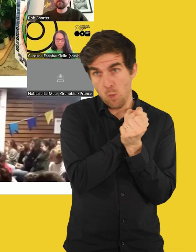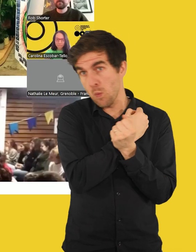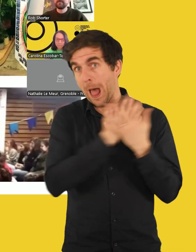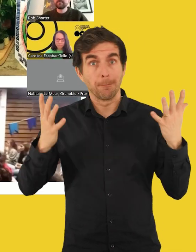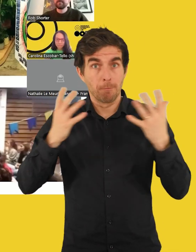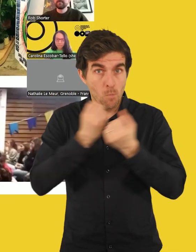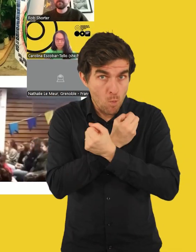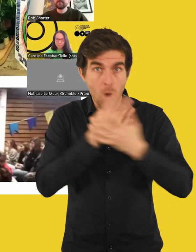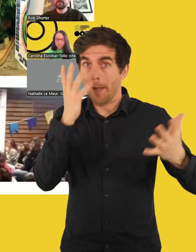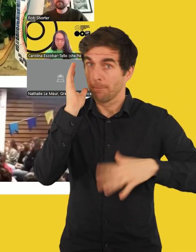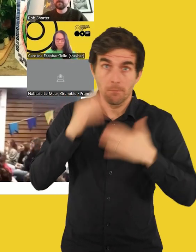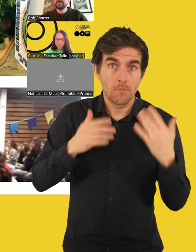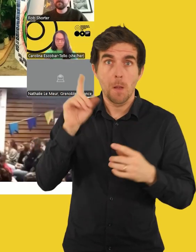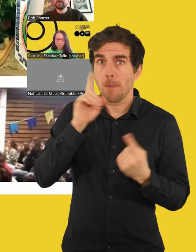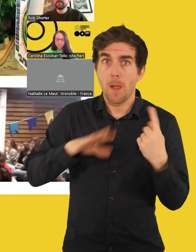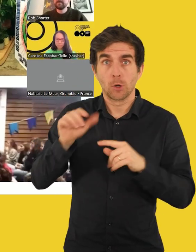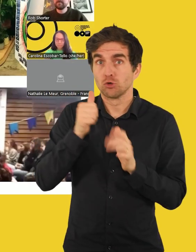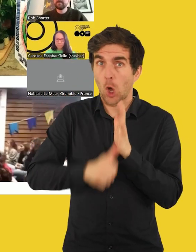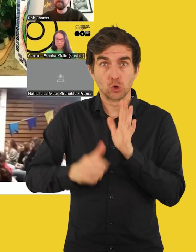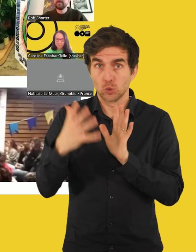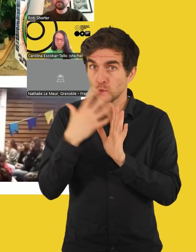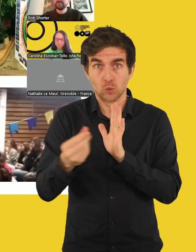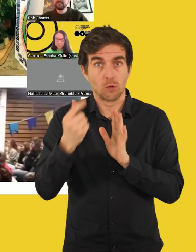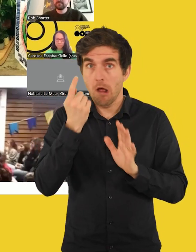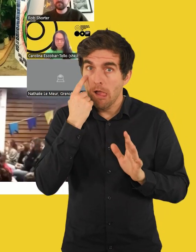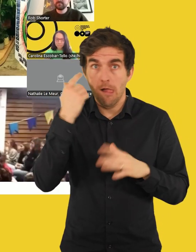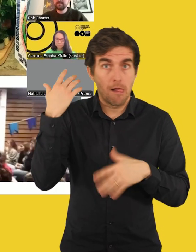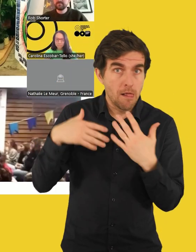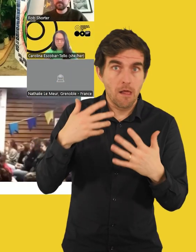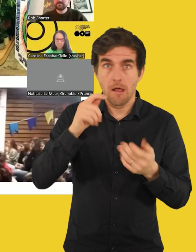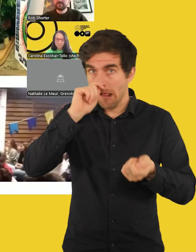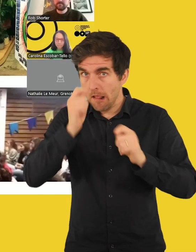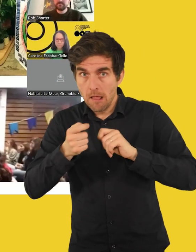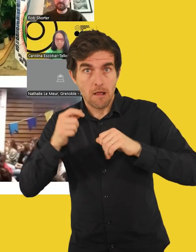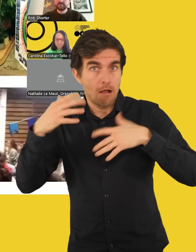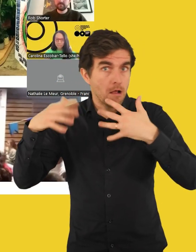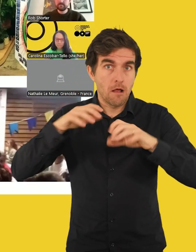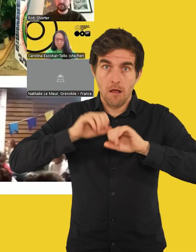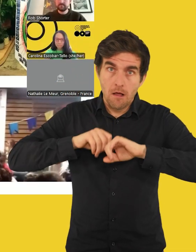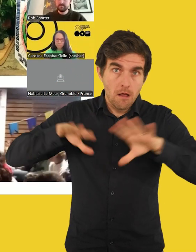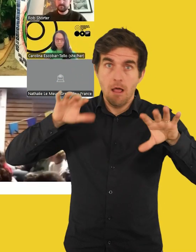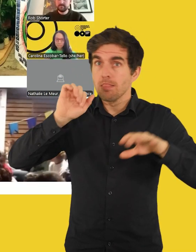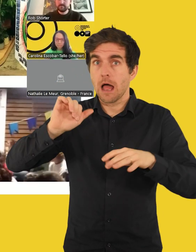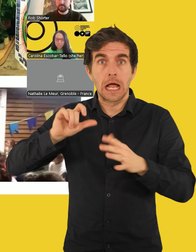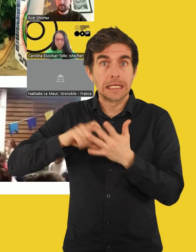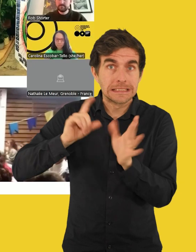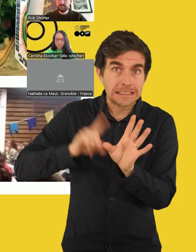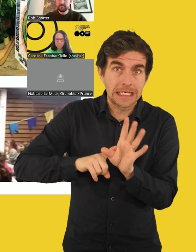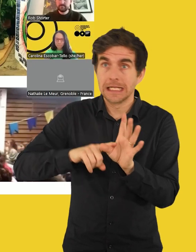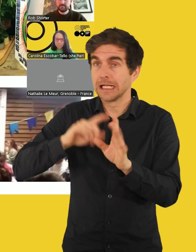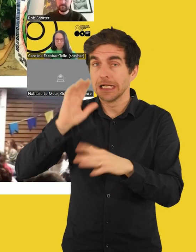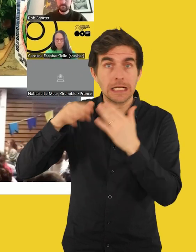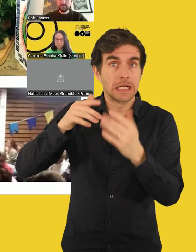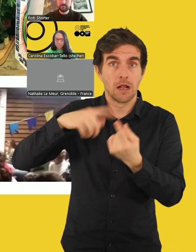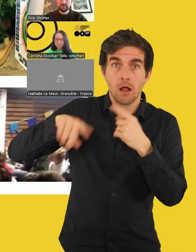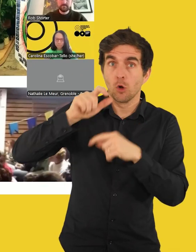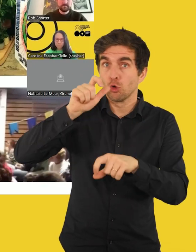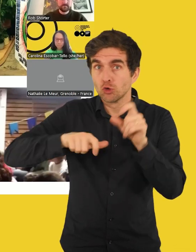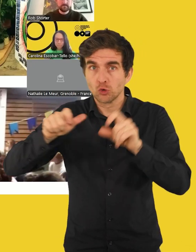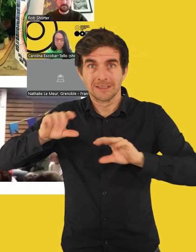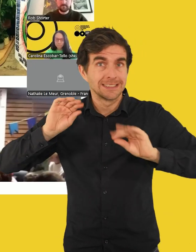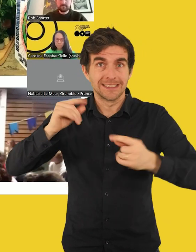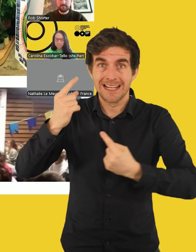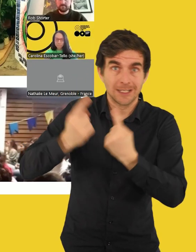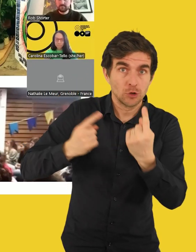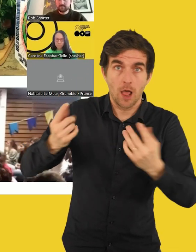doing. People just started playing with it, turning it into glasses or trying to imagine their city in it,